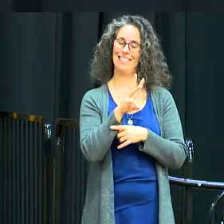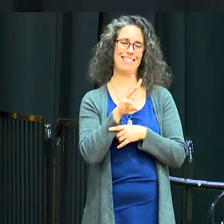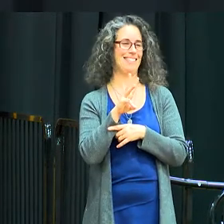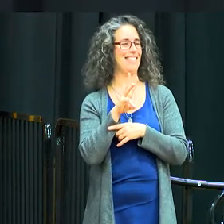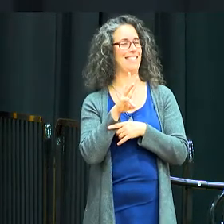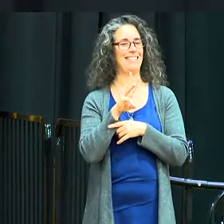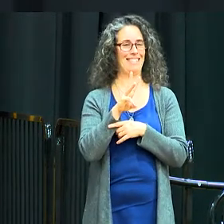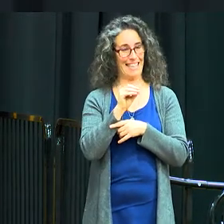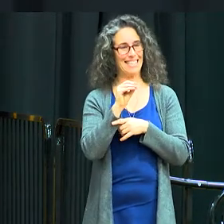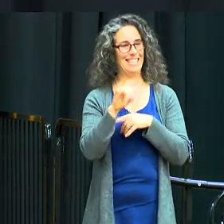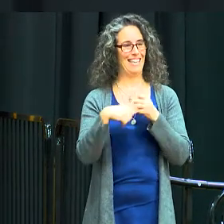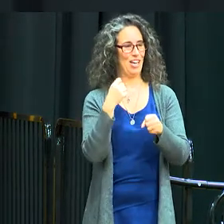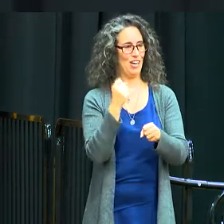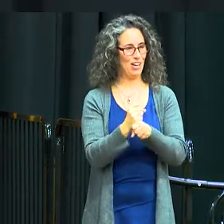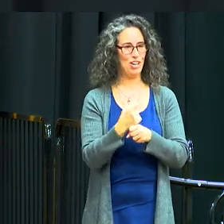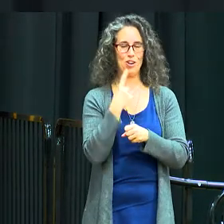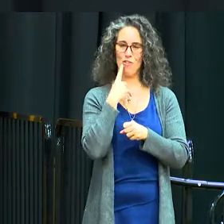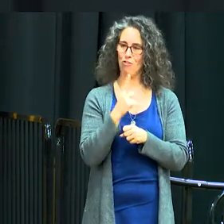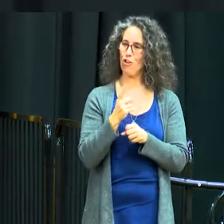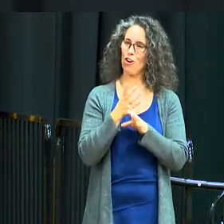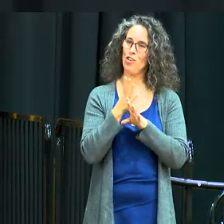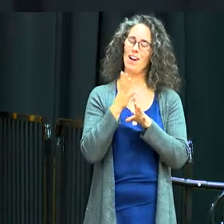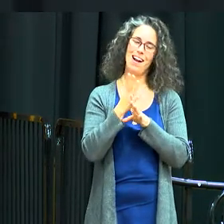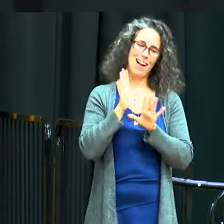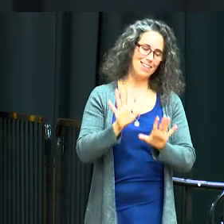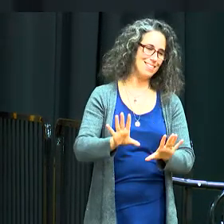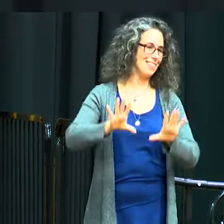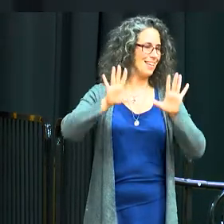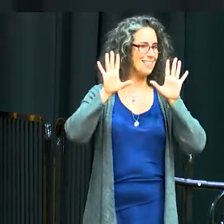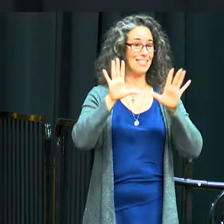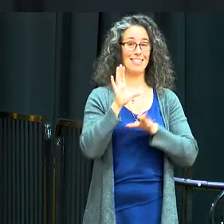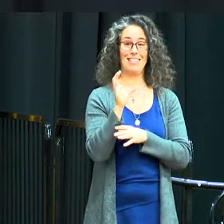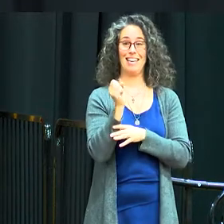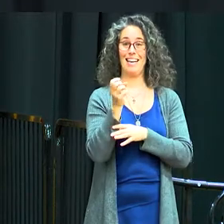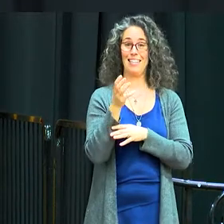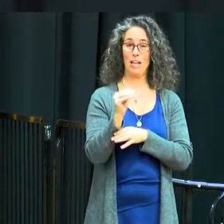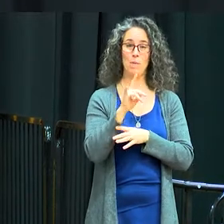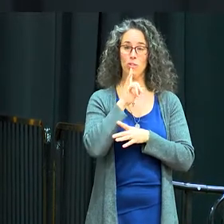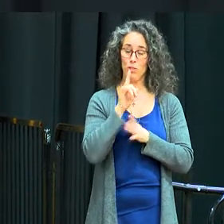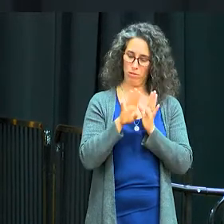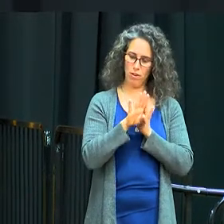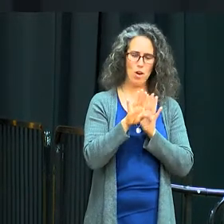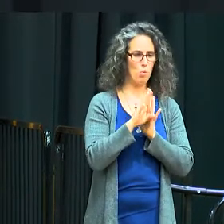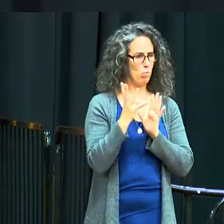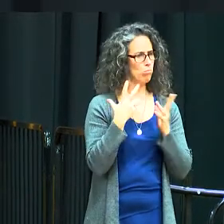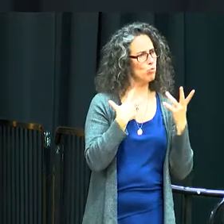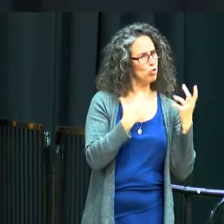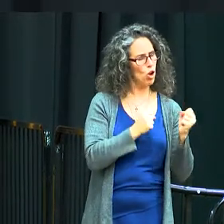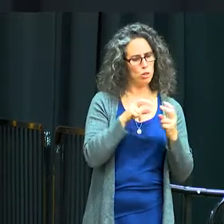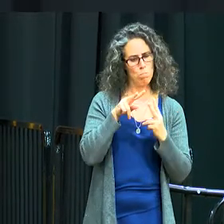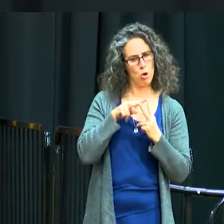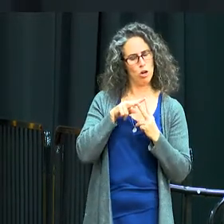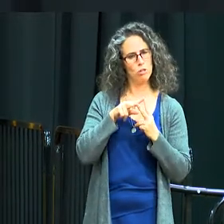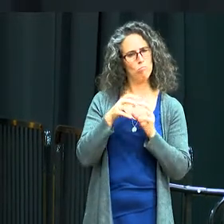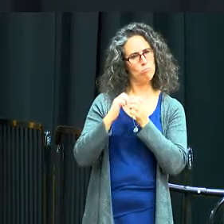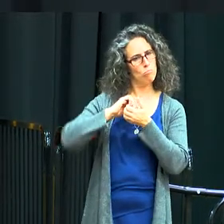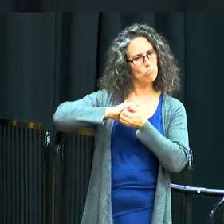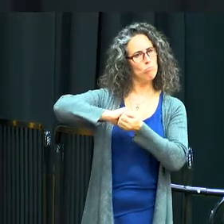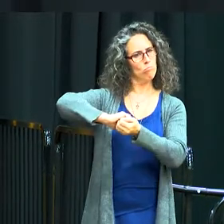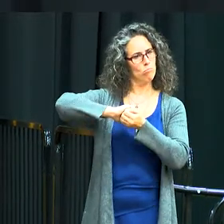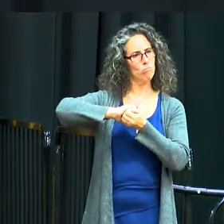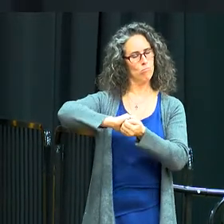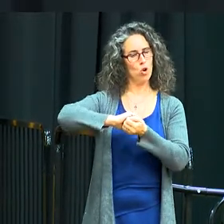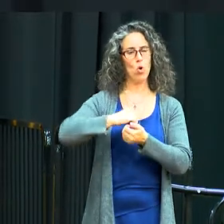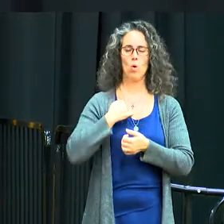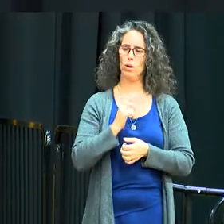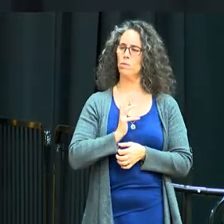academic excellence career training within our region, CSM has developed strong and mutually beneficial partnerships. We're delighted to